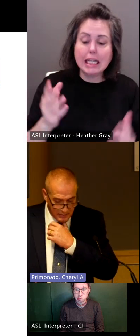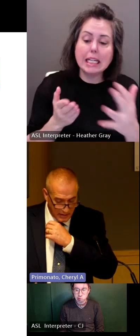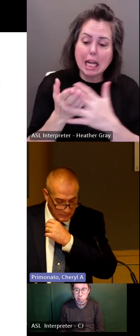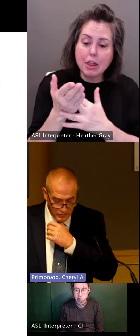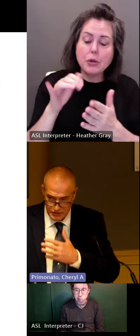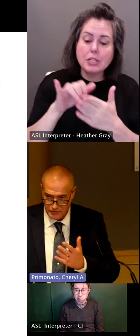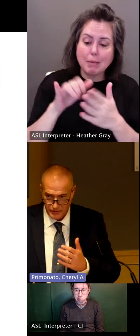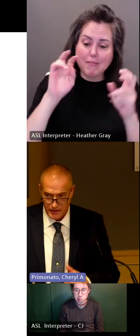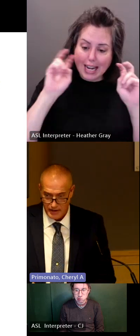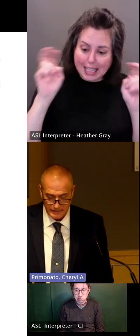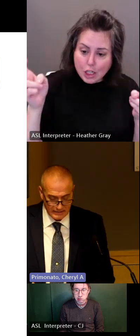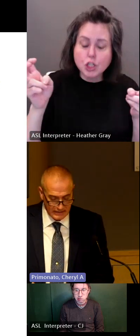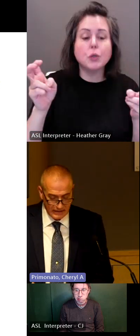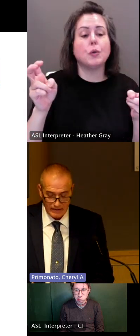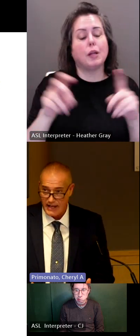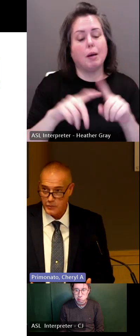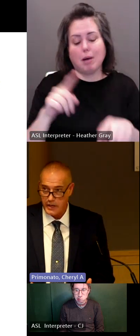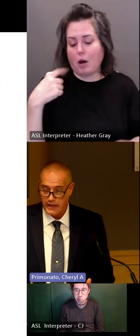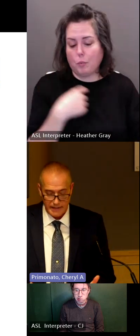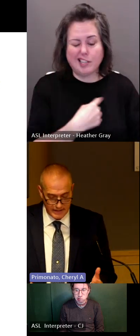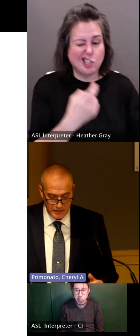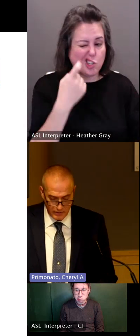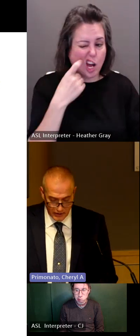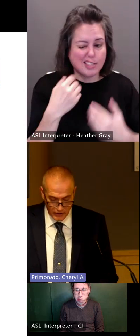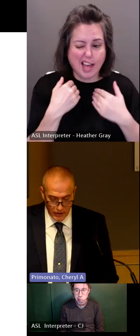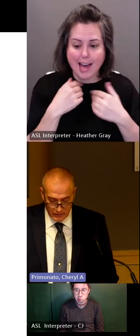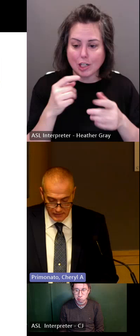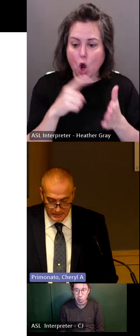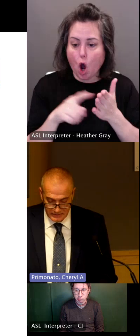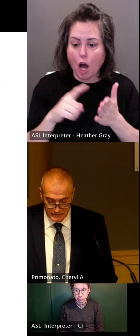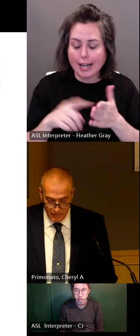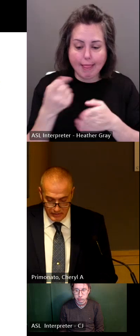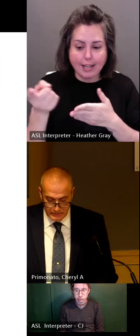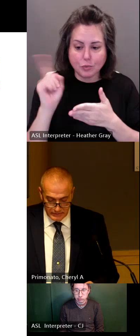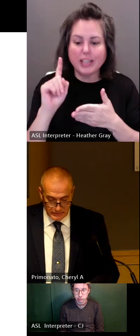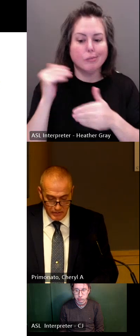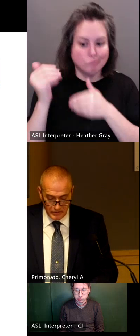issues with that, but that we were just on an audit last week and it's moving along.